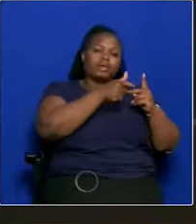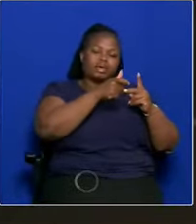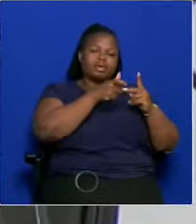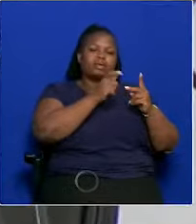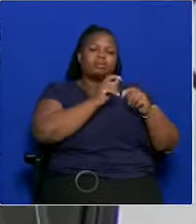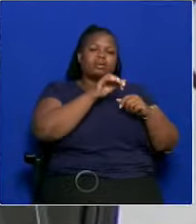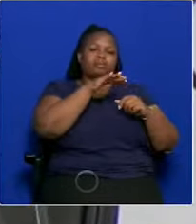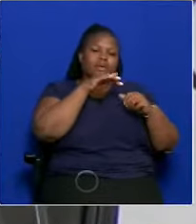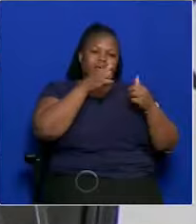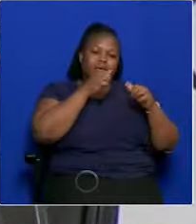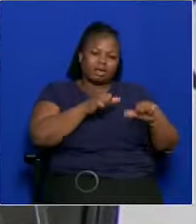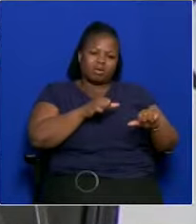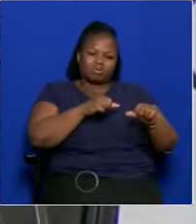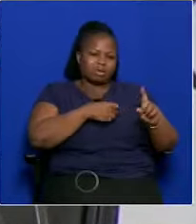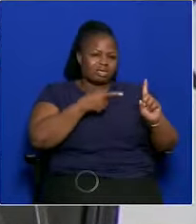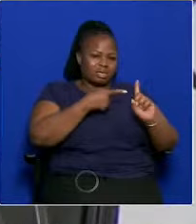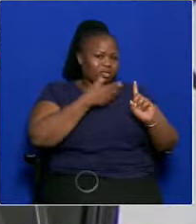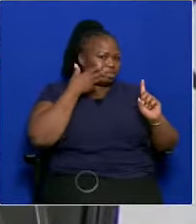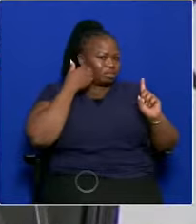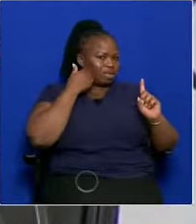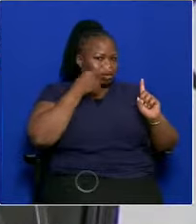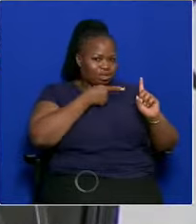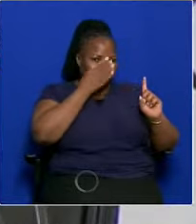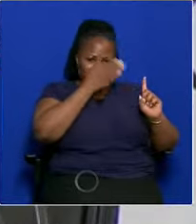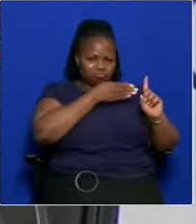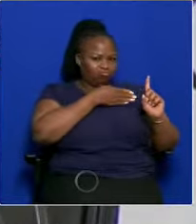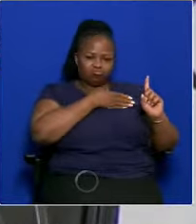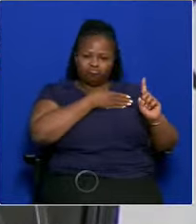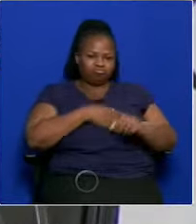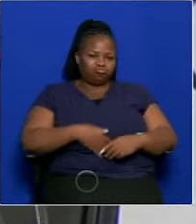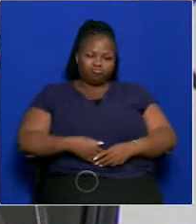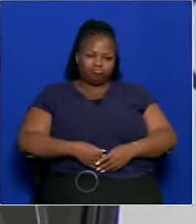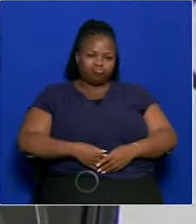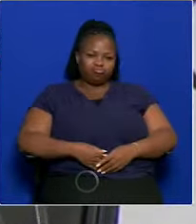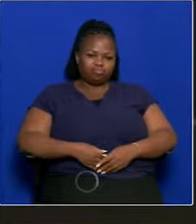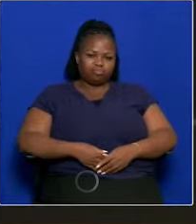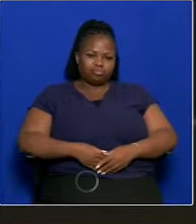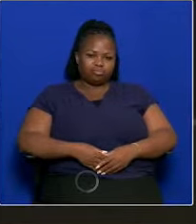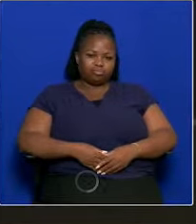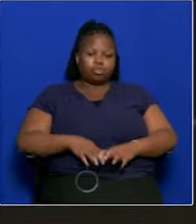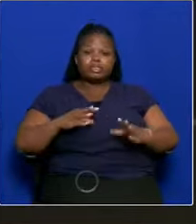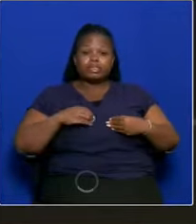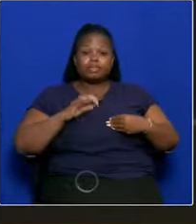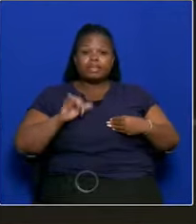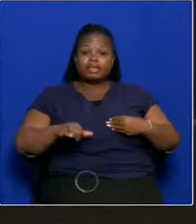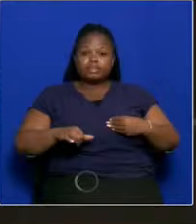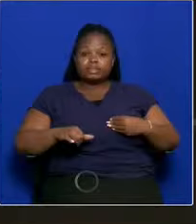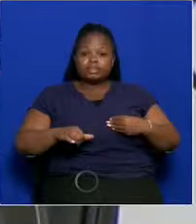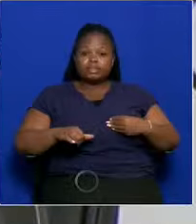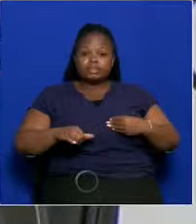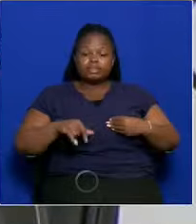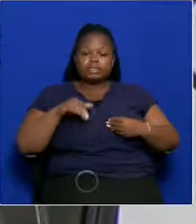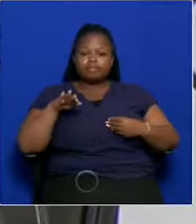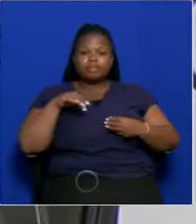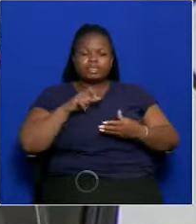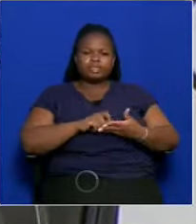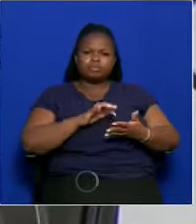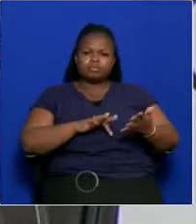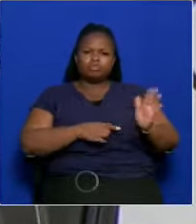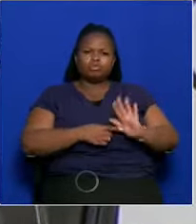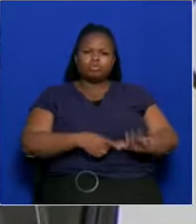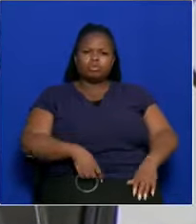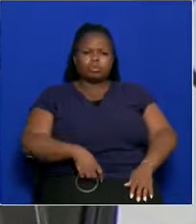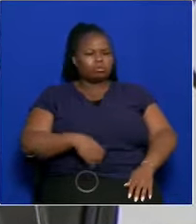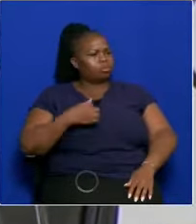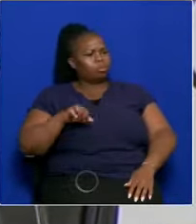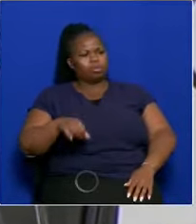Mr. Matlala directly. Do you accept that that's what the bank statements show? I don't, Commissioner. Yes. I don't,